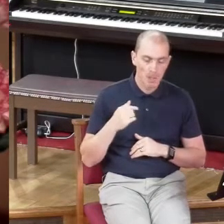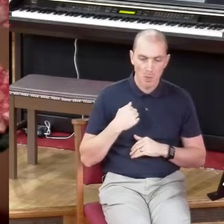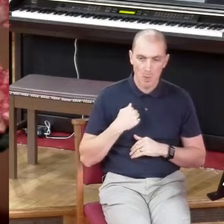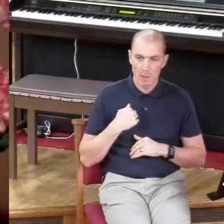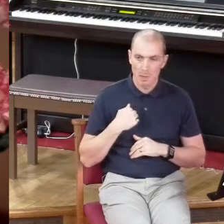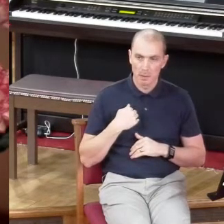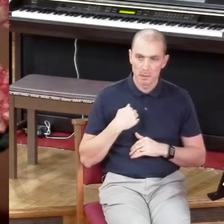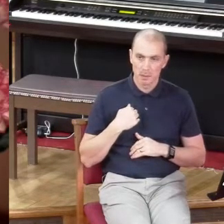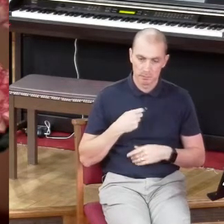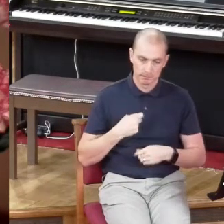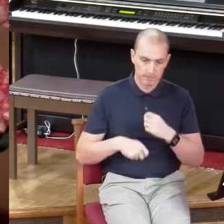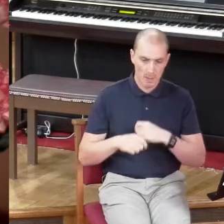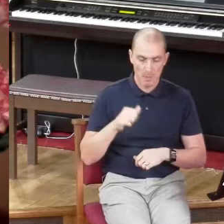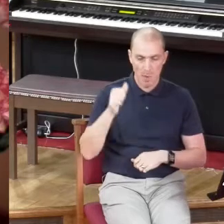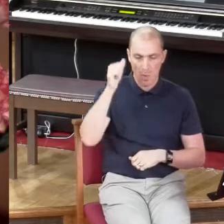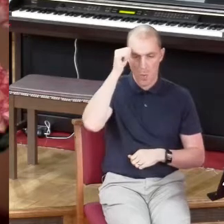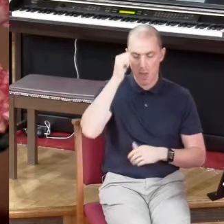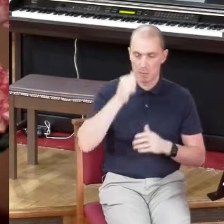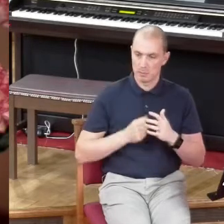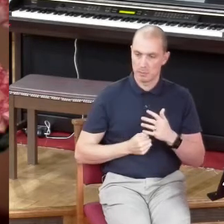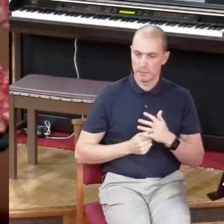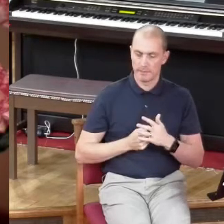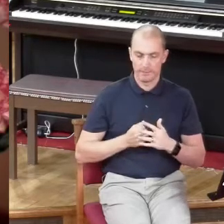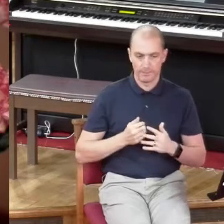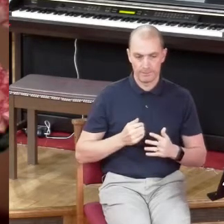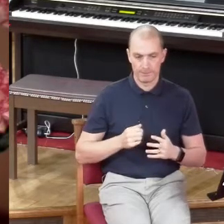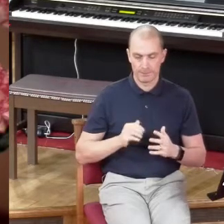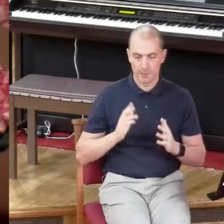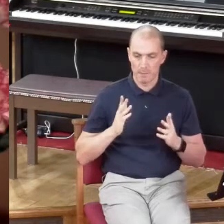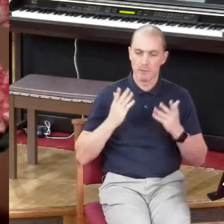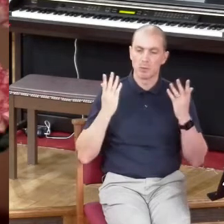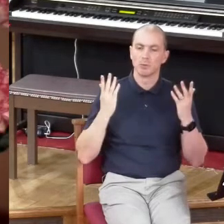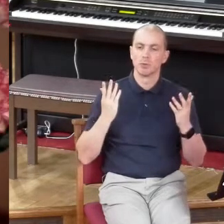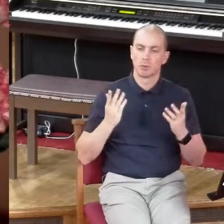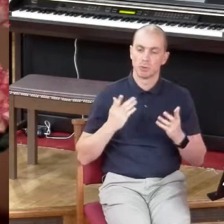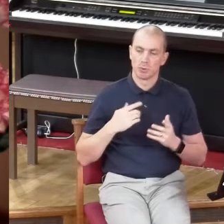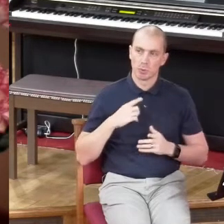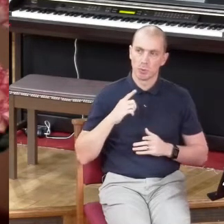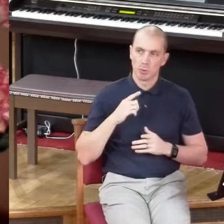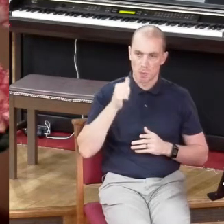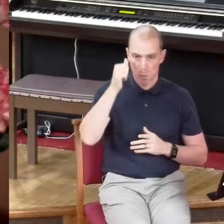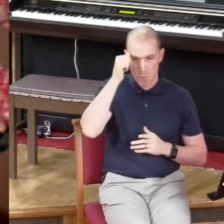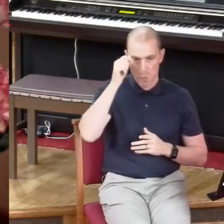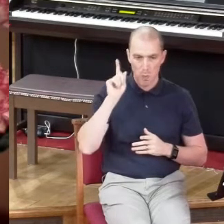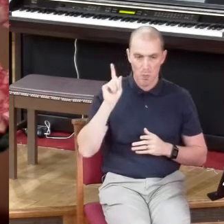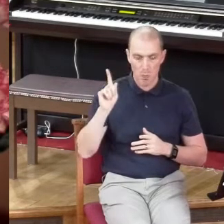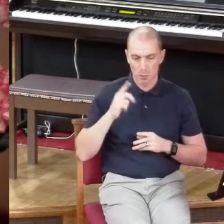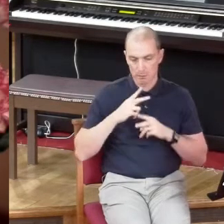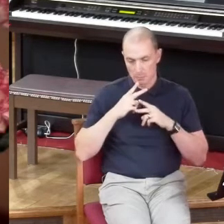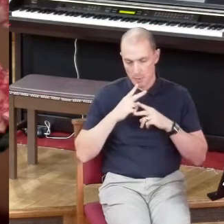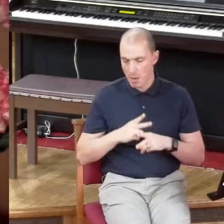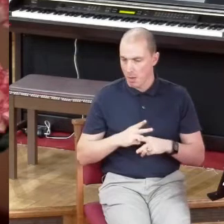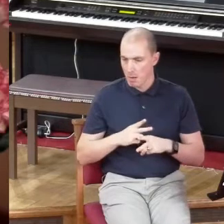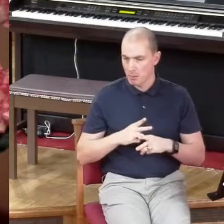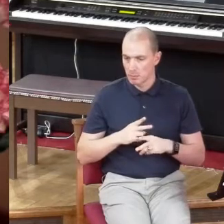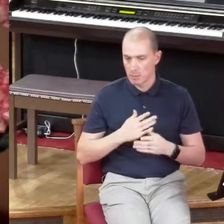in a new way of how great you are and what you are like and how much you care for us and love